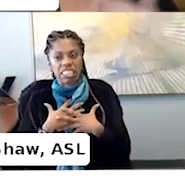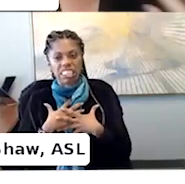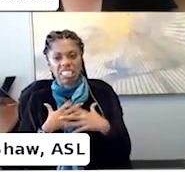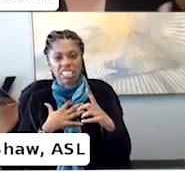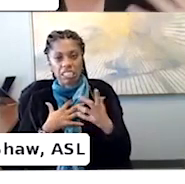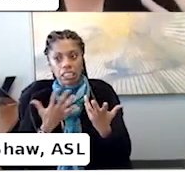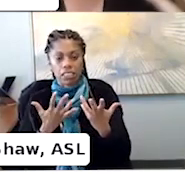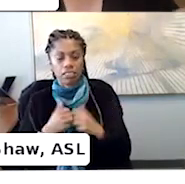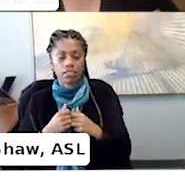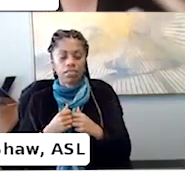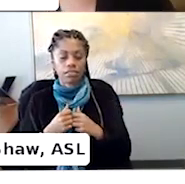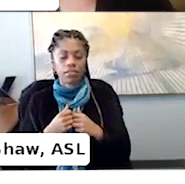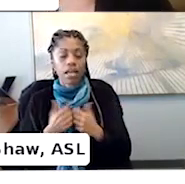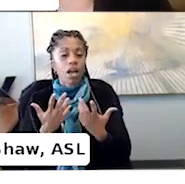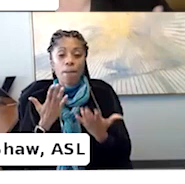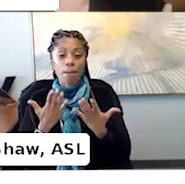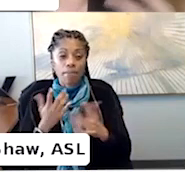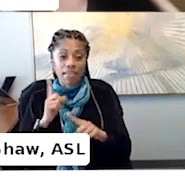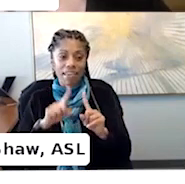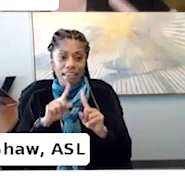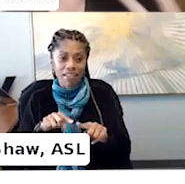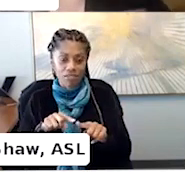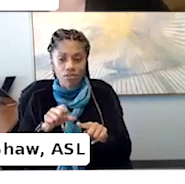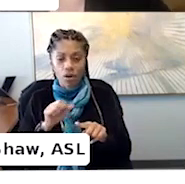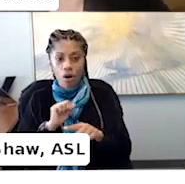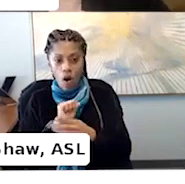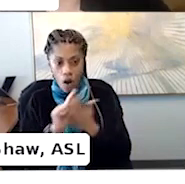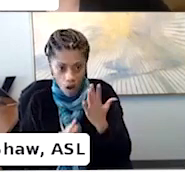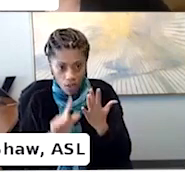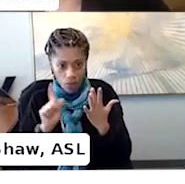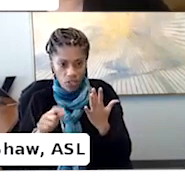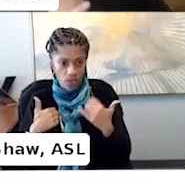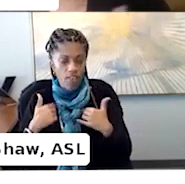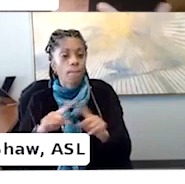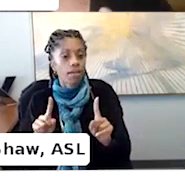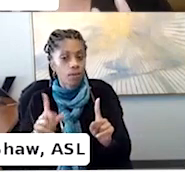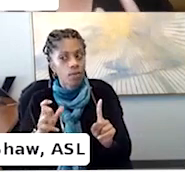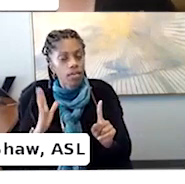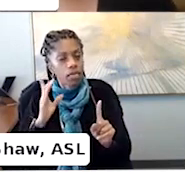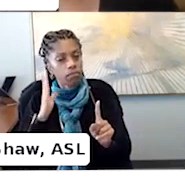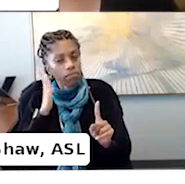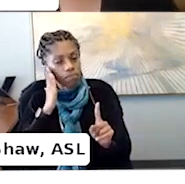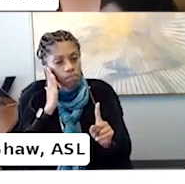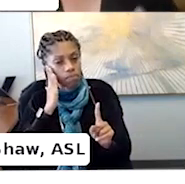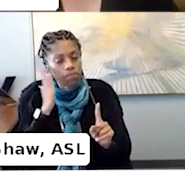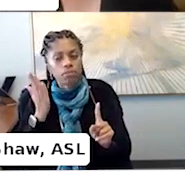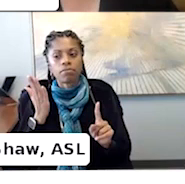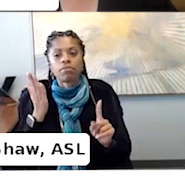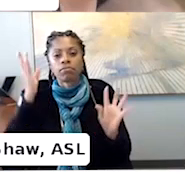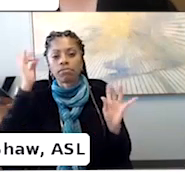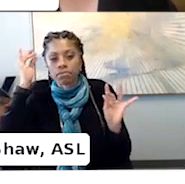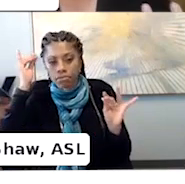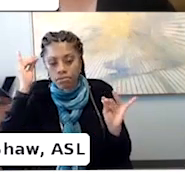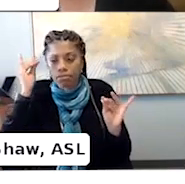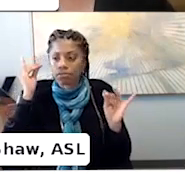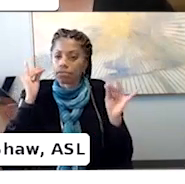We may not be able to dive into all of them, but just so that we can kind of hear what people are thinking about, what we're struggling